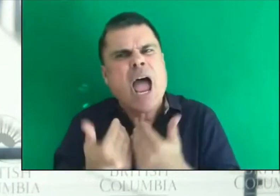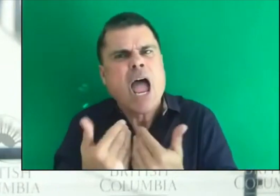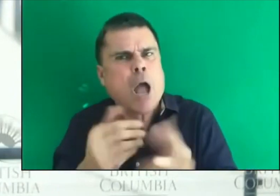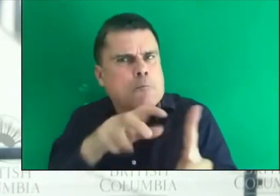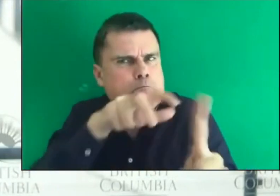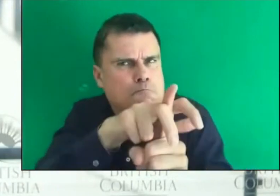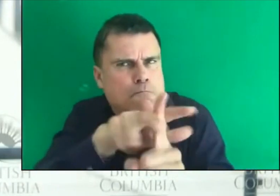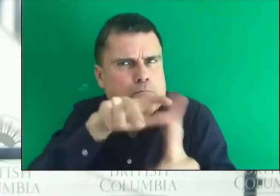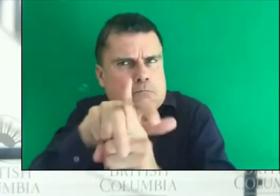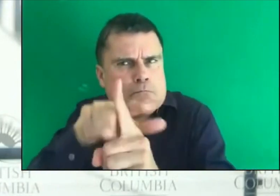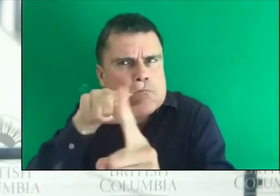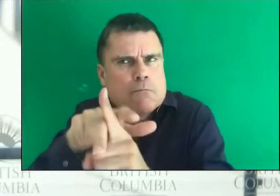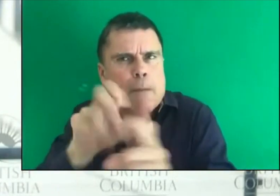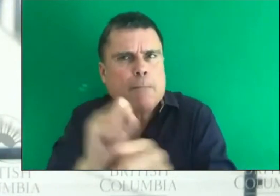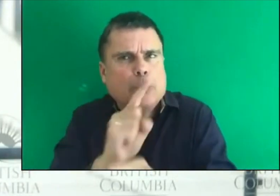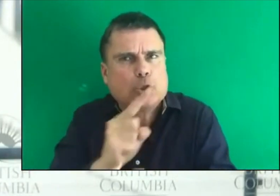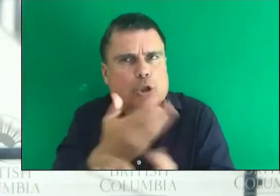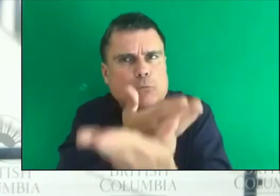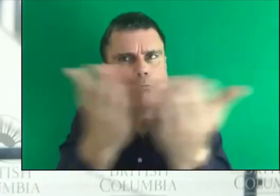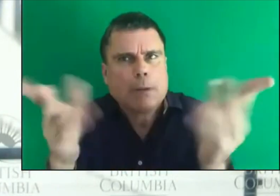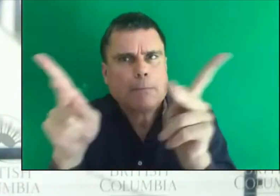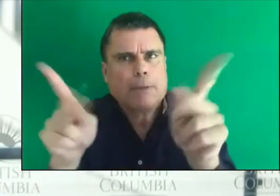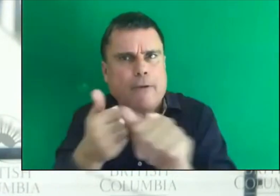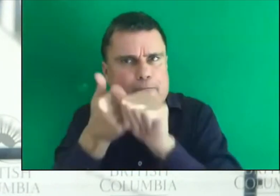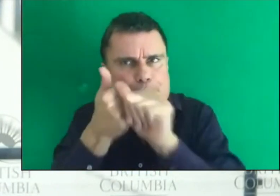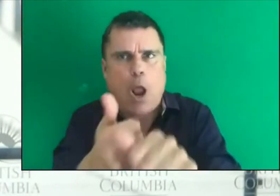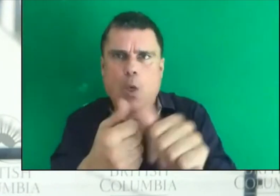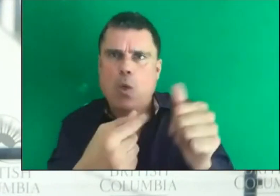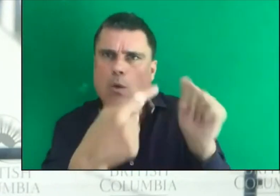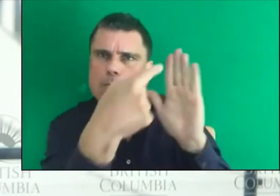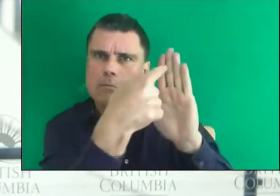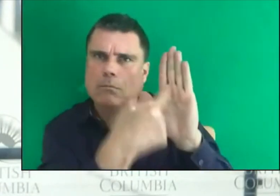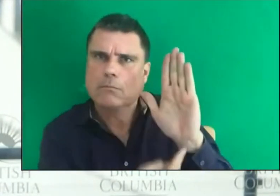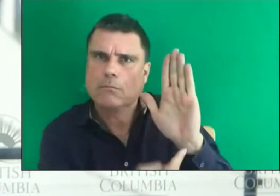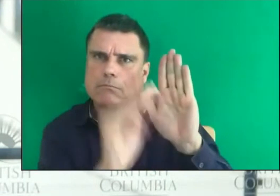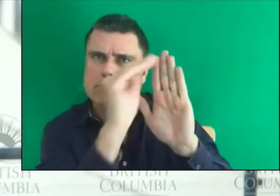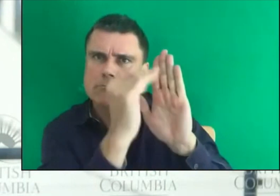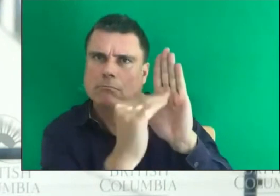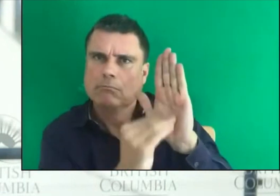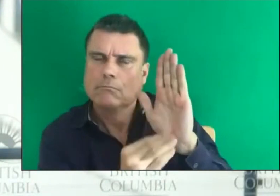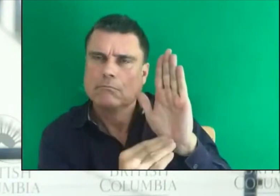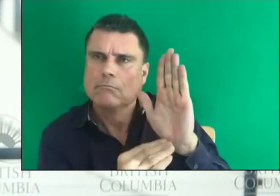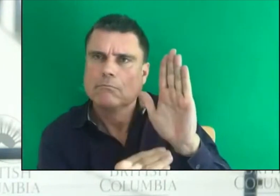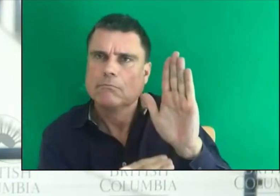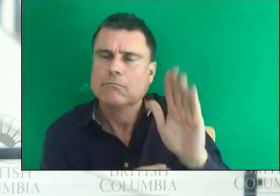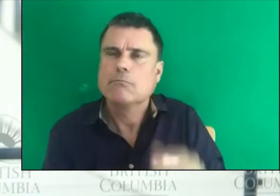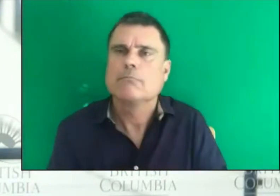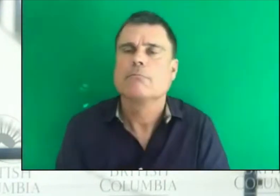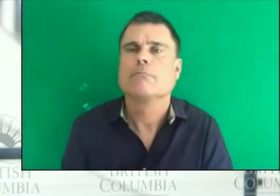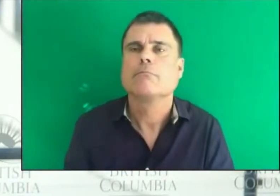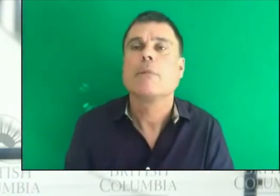it's essential. Thank you. And the next question comes from Bethlehem Miriam, News 1130.